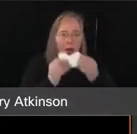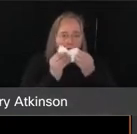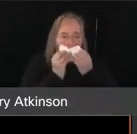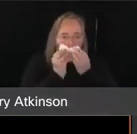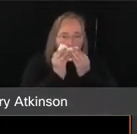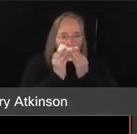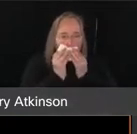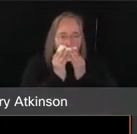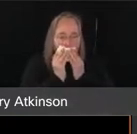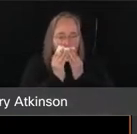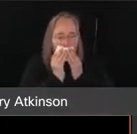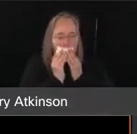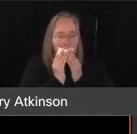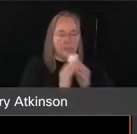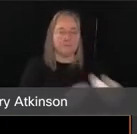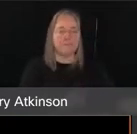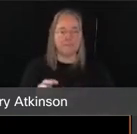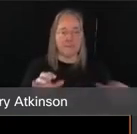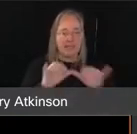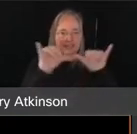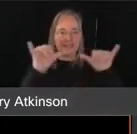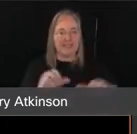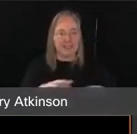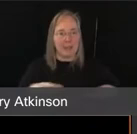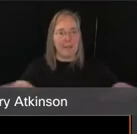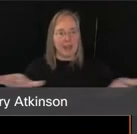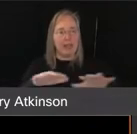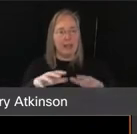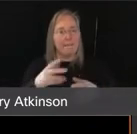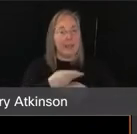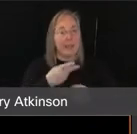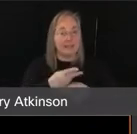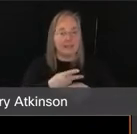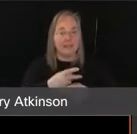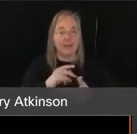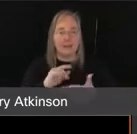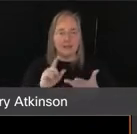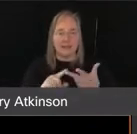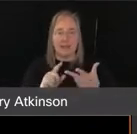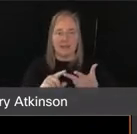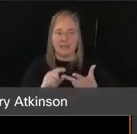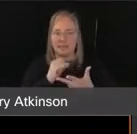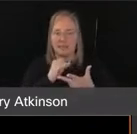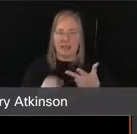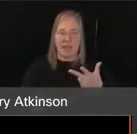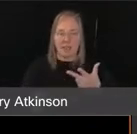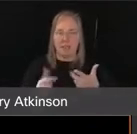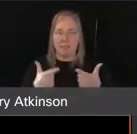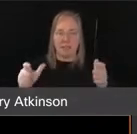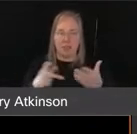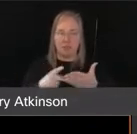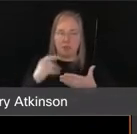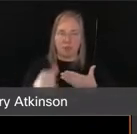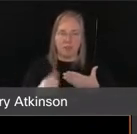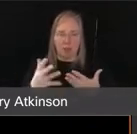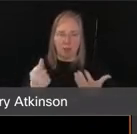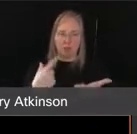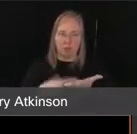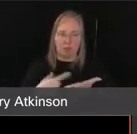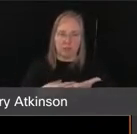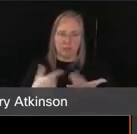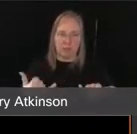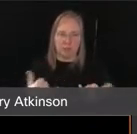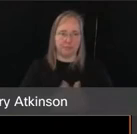So systemic maintenance, that is the last major project I wanted to discuss with you